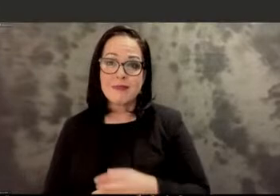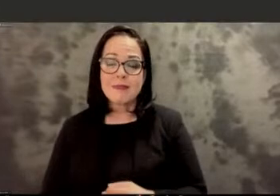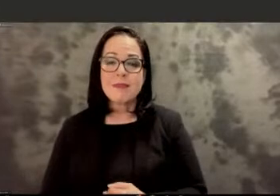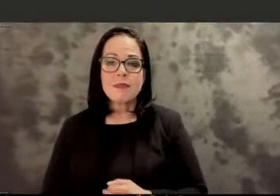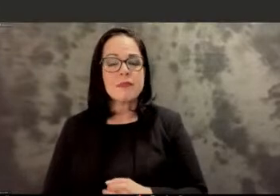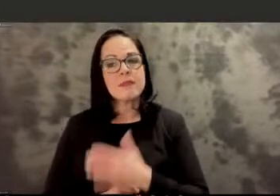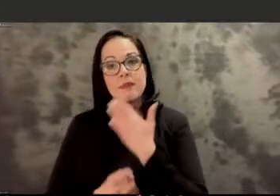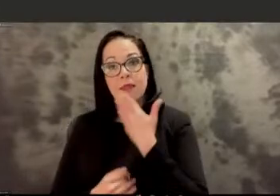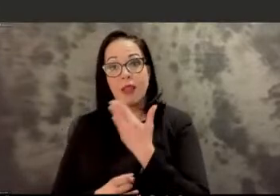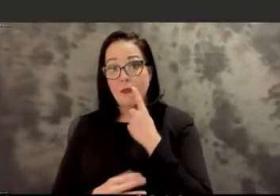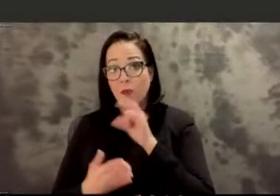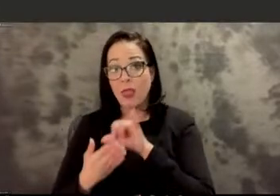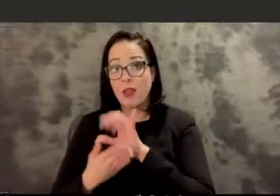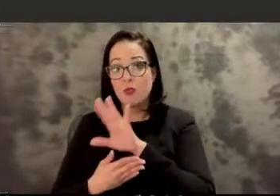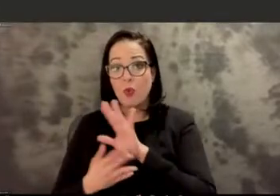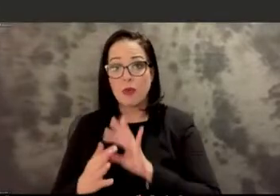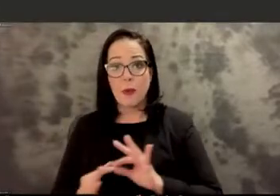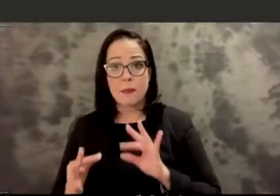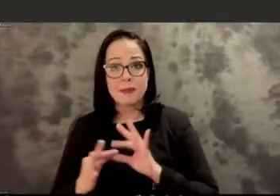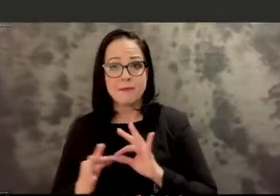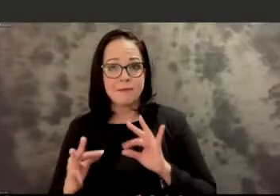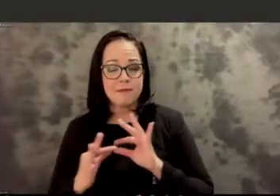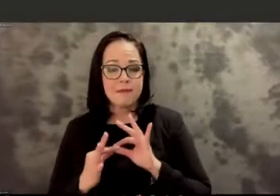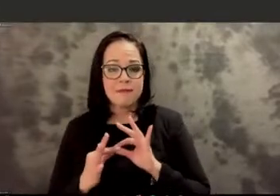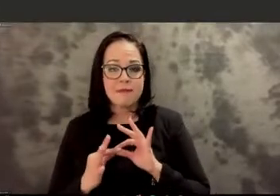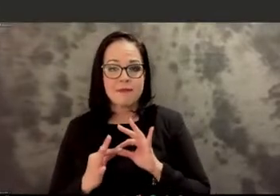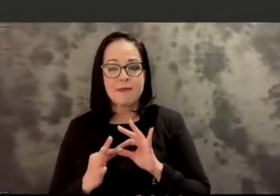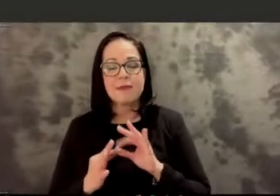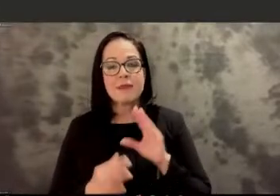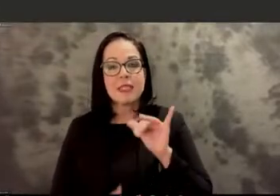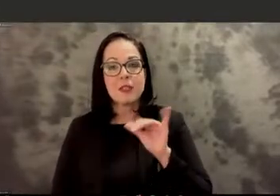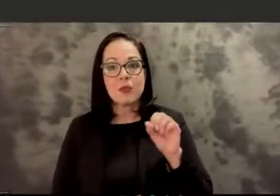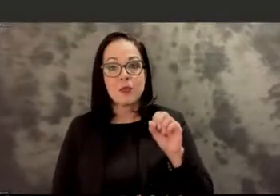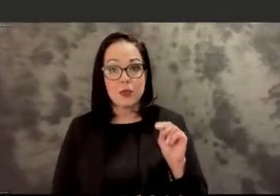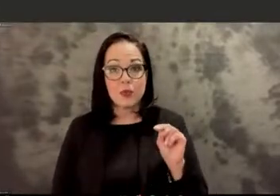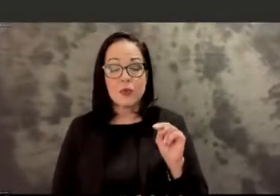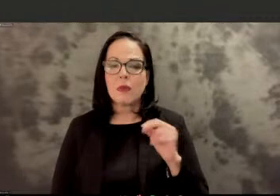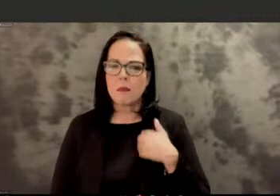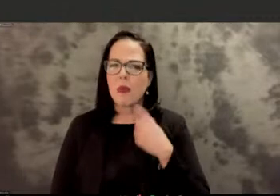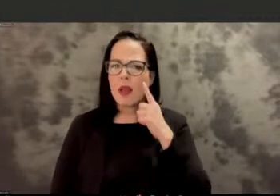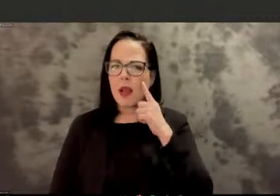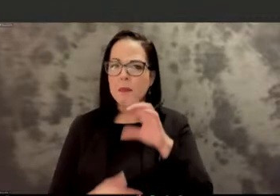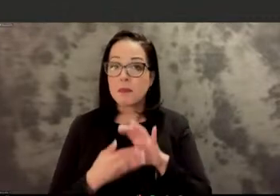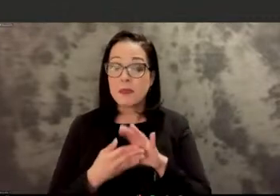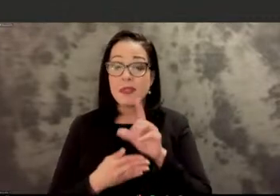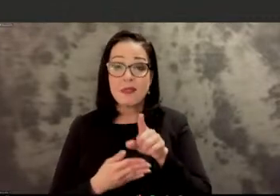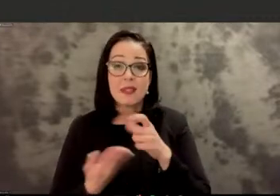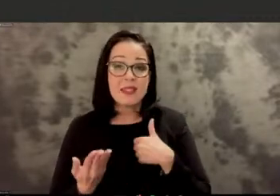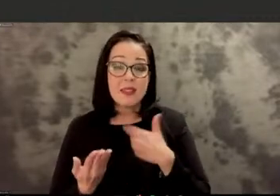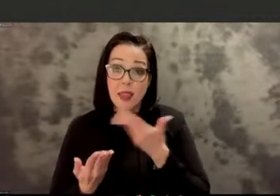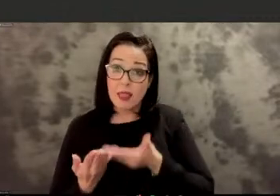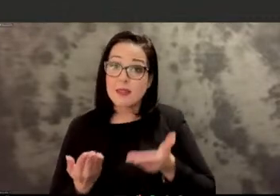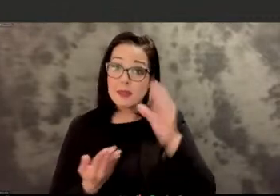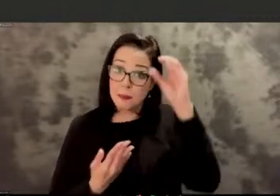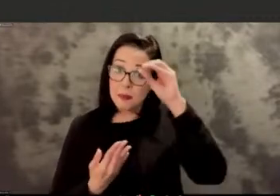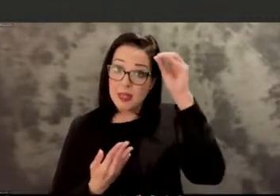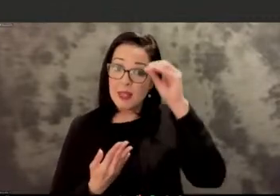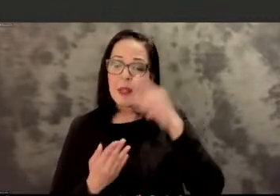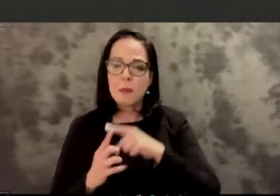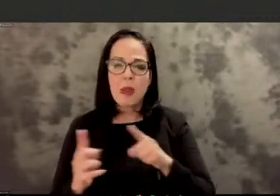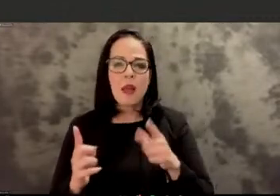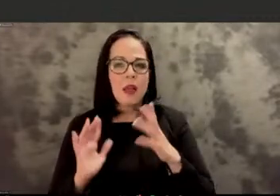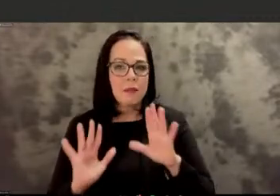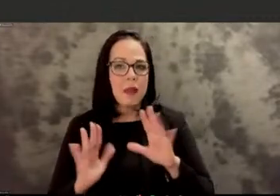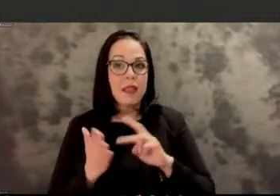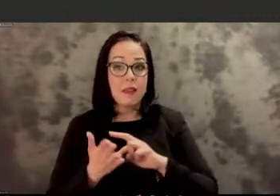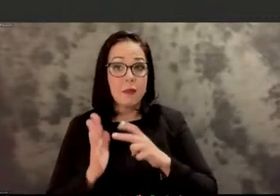Thank you for your comment, Ms. Yoon. And I do think this is an opinion, but I do think for the purposes